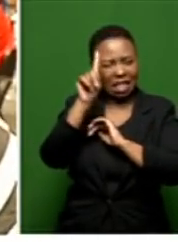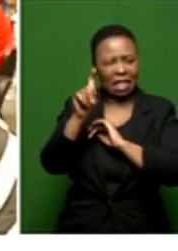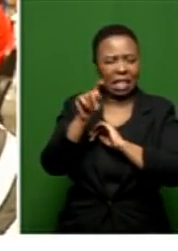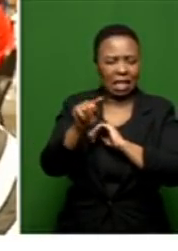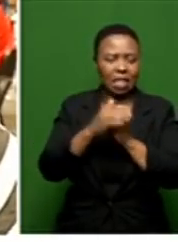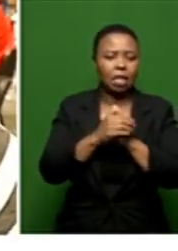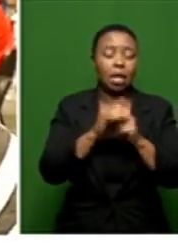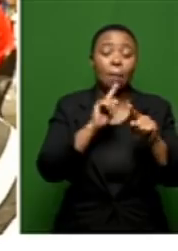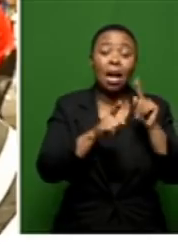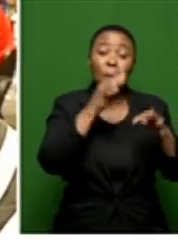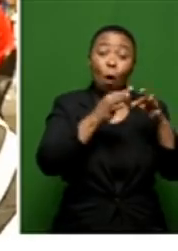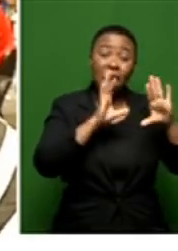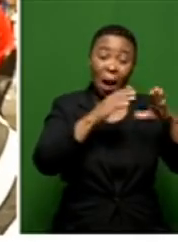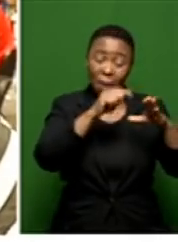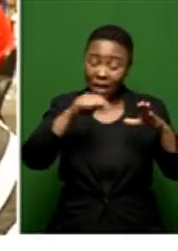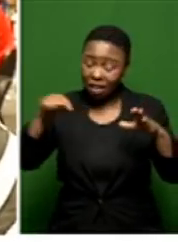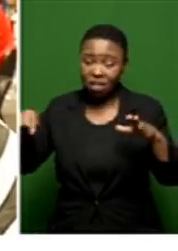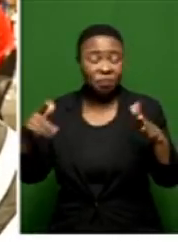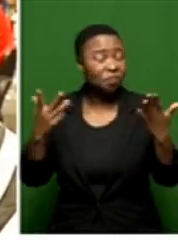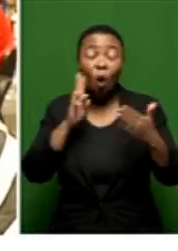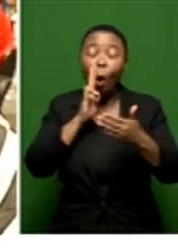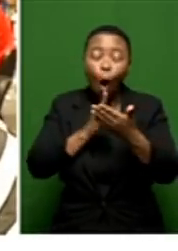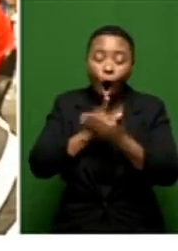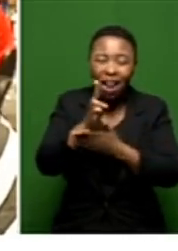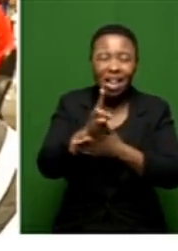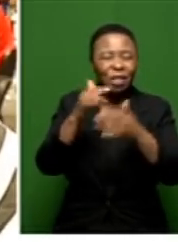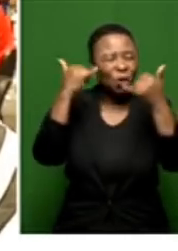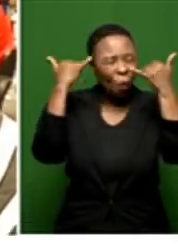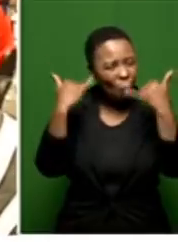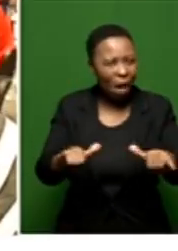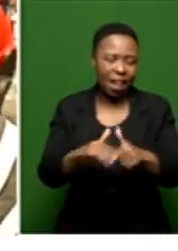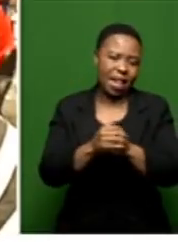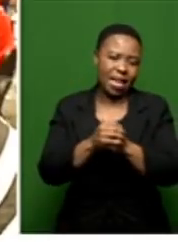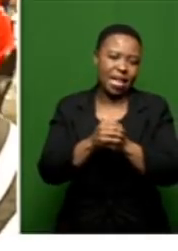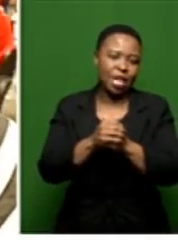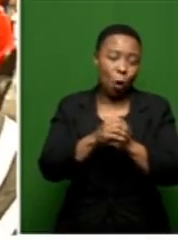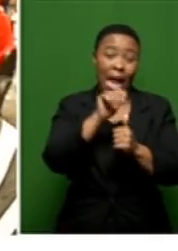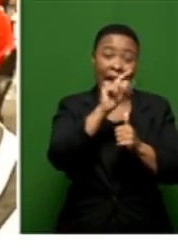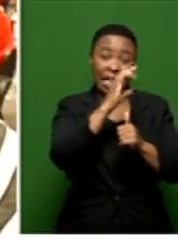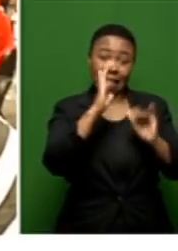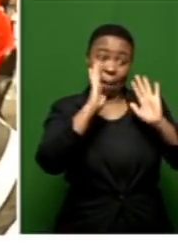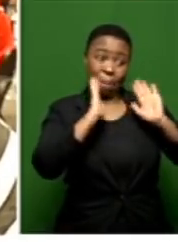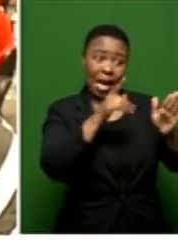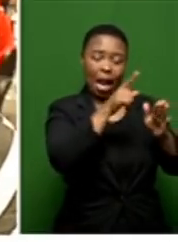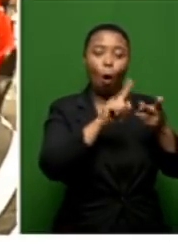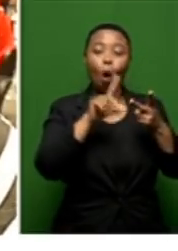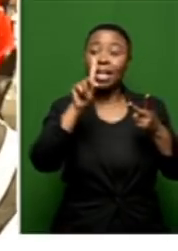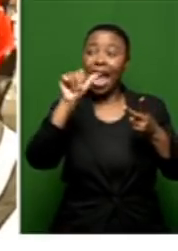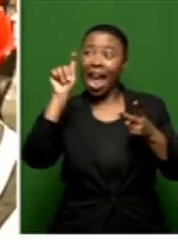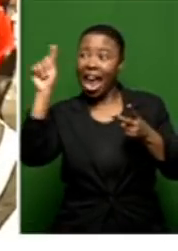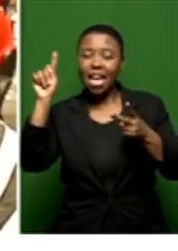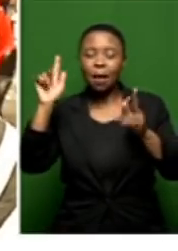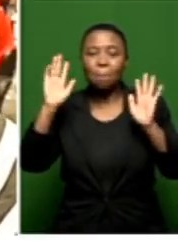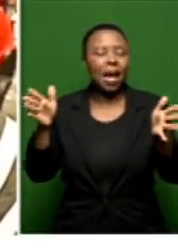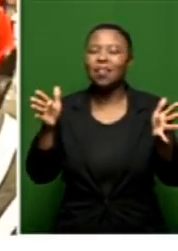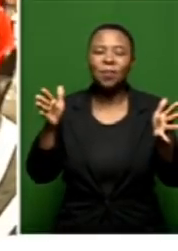are not honest with themselves, and the fact that they failed a lot of people. I'm not just talking about the ANC or the DA as the governing party, I'm talking